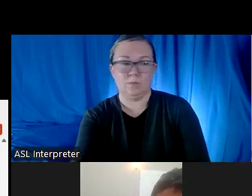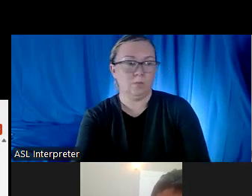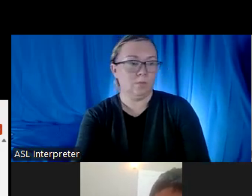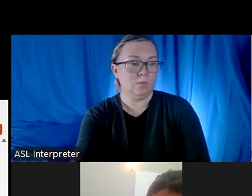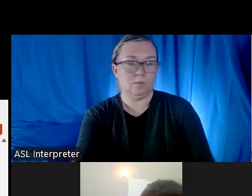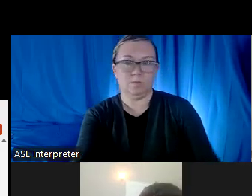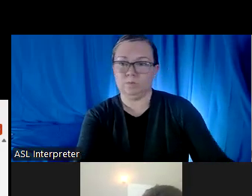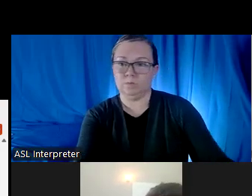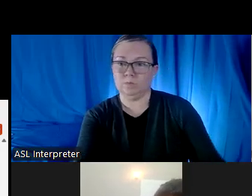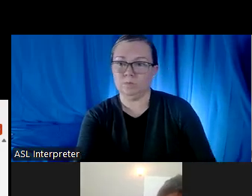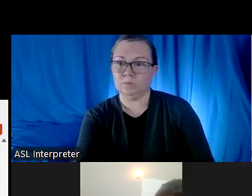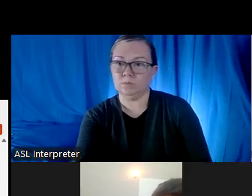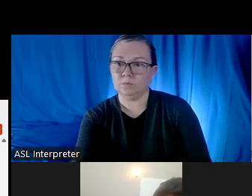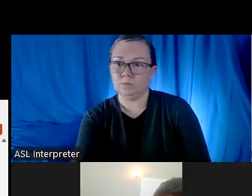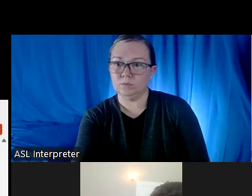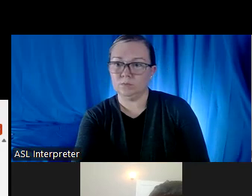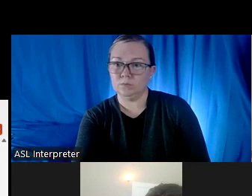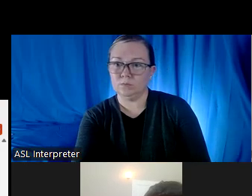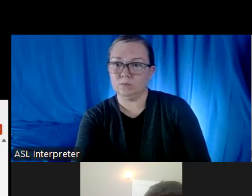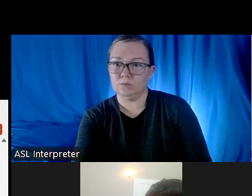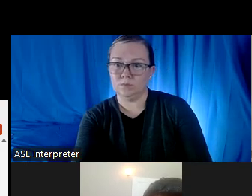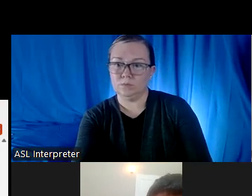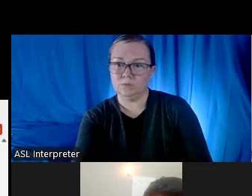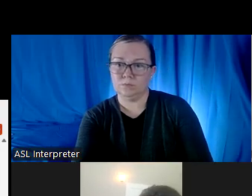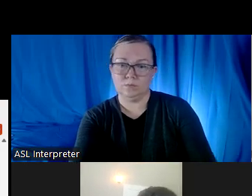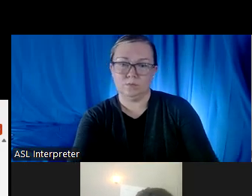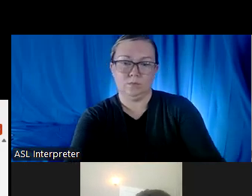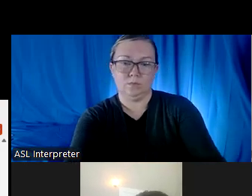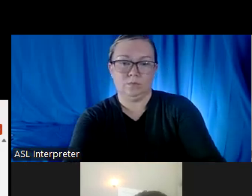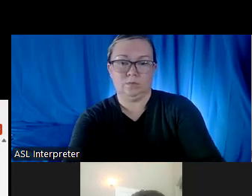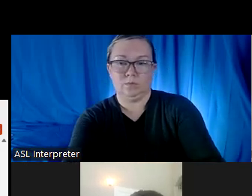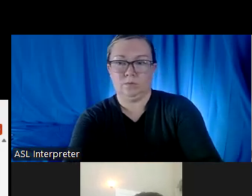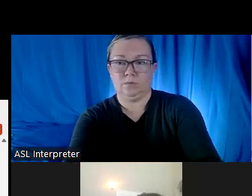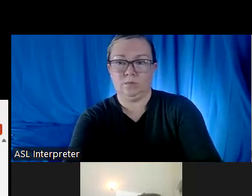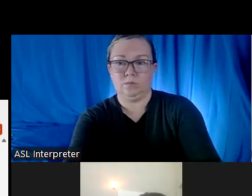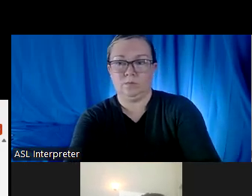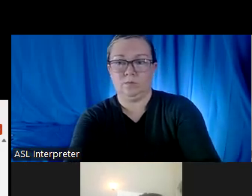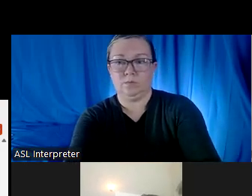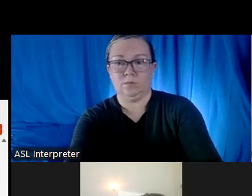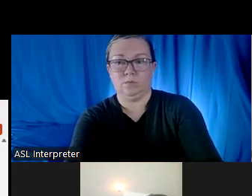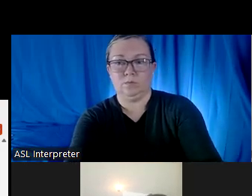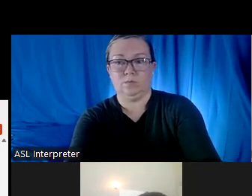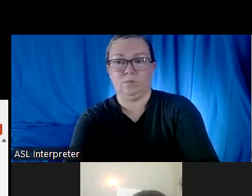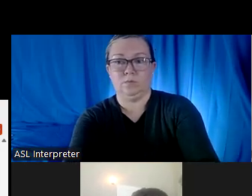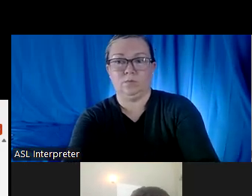Thank you, Corinne. And can I have just a second to go on mute? Wake up. Mouse click.